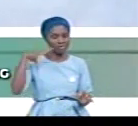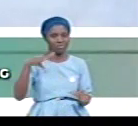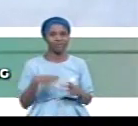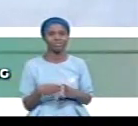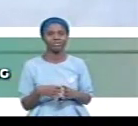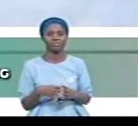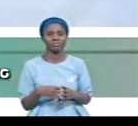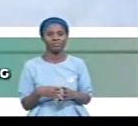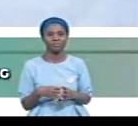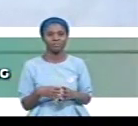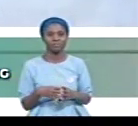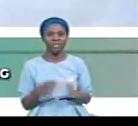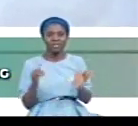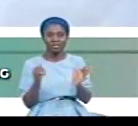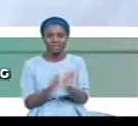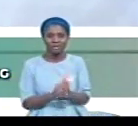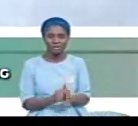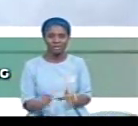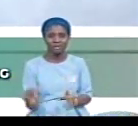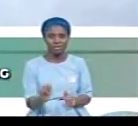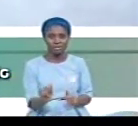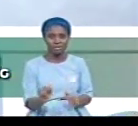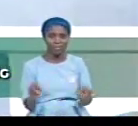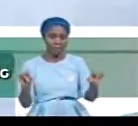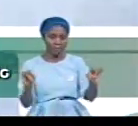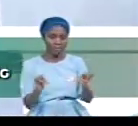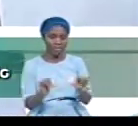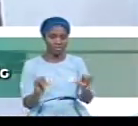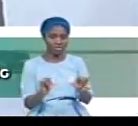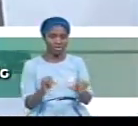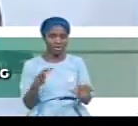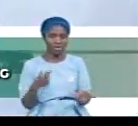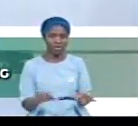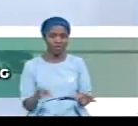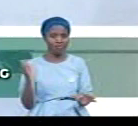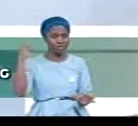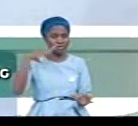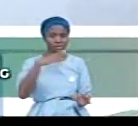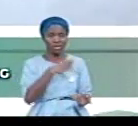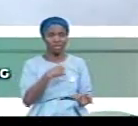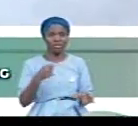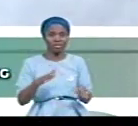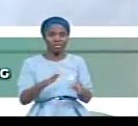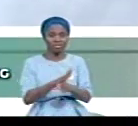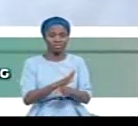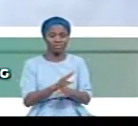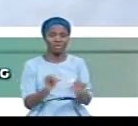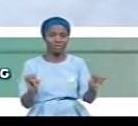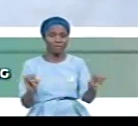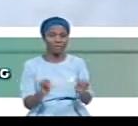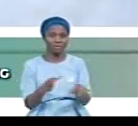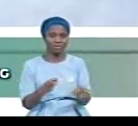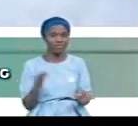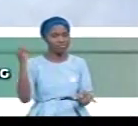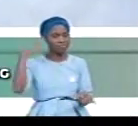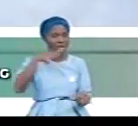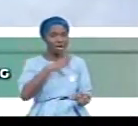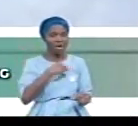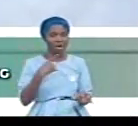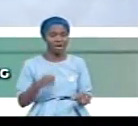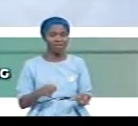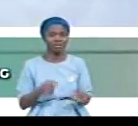of grace and the sufficient measure of grace and the